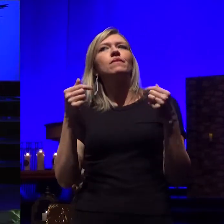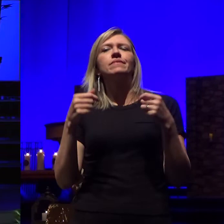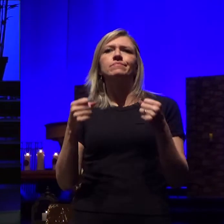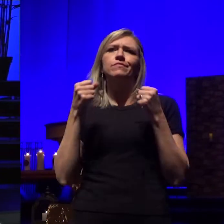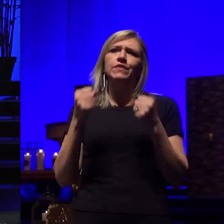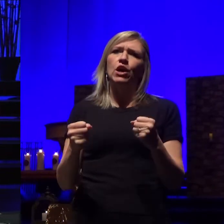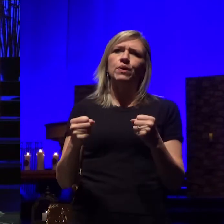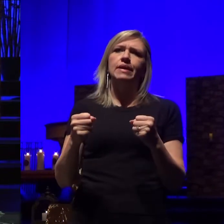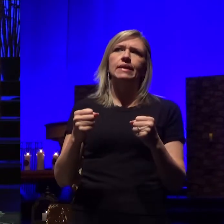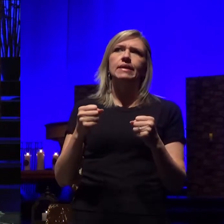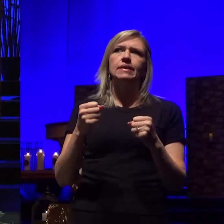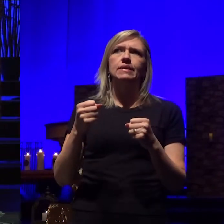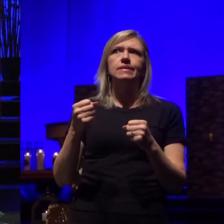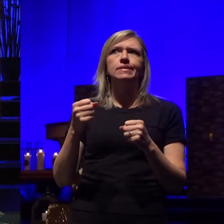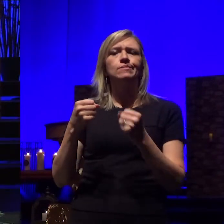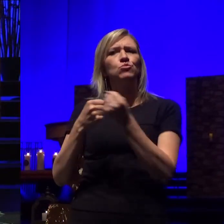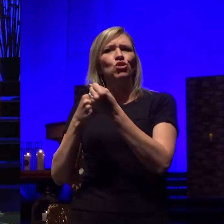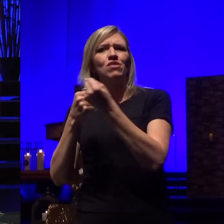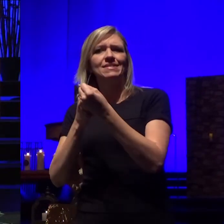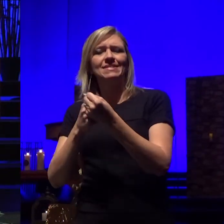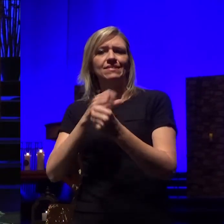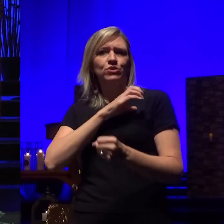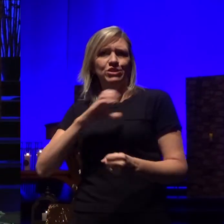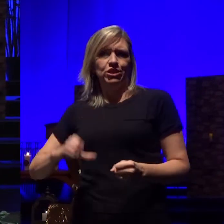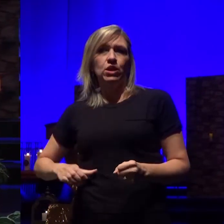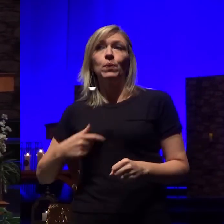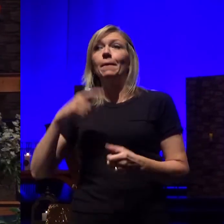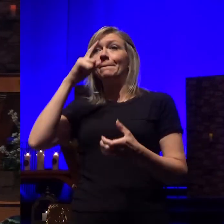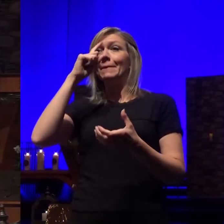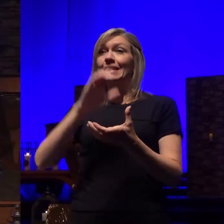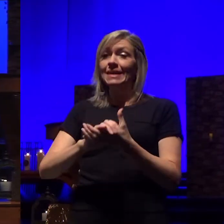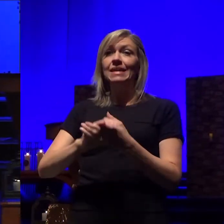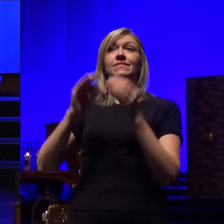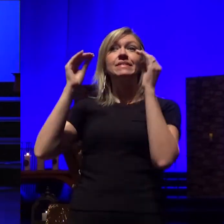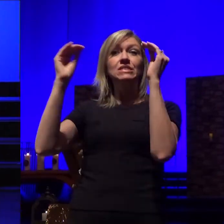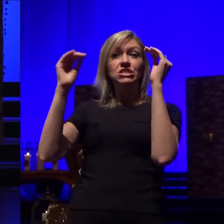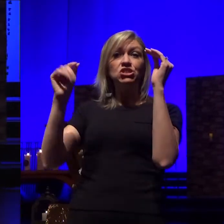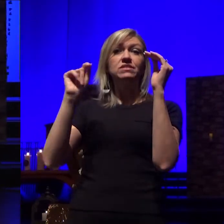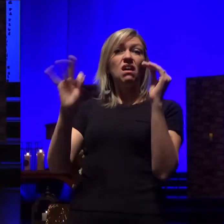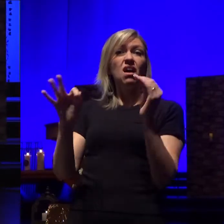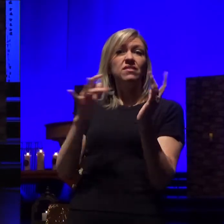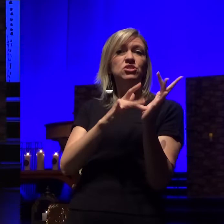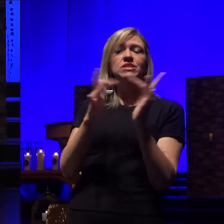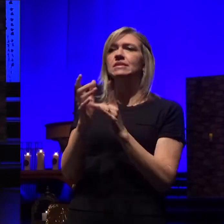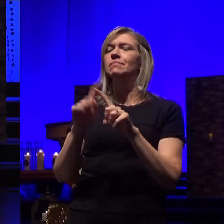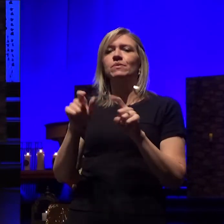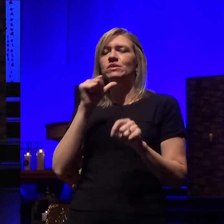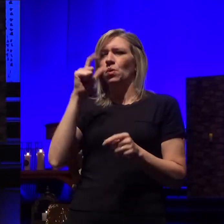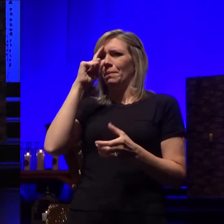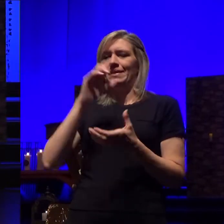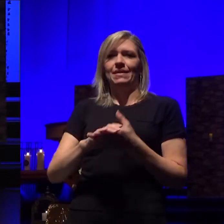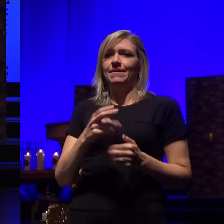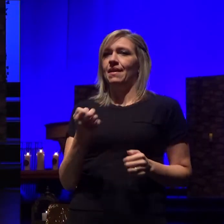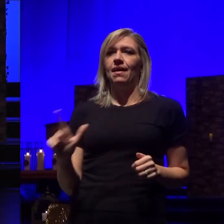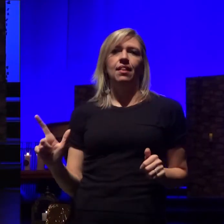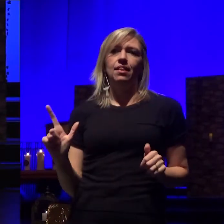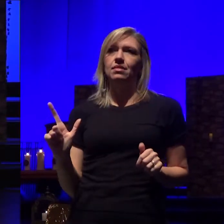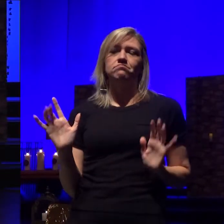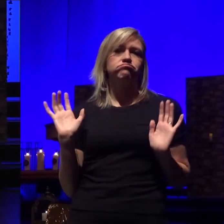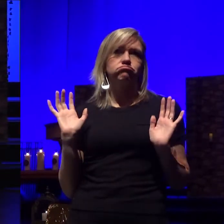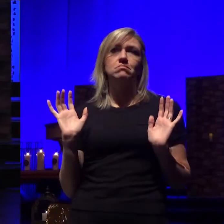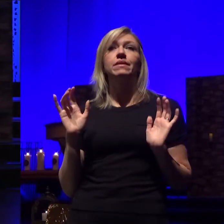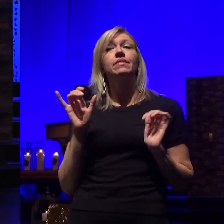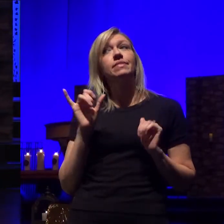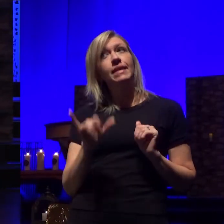a very progressive Christianity because we believe in the teachings of Jesus. We just don't believe in hell. We don't believe in hell, and that